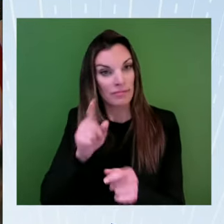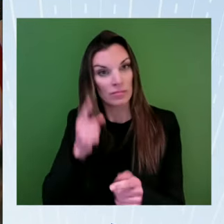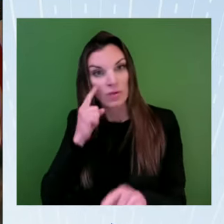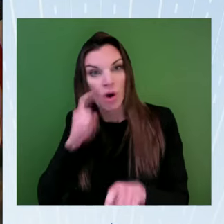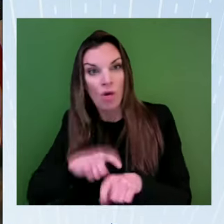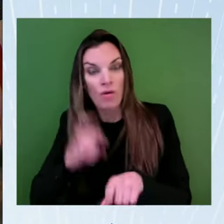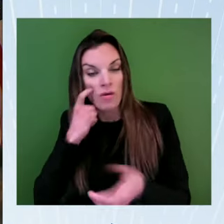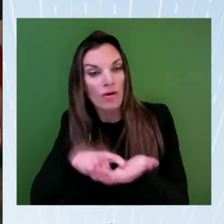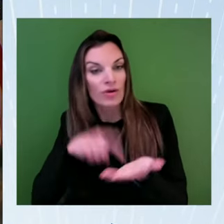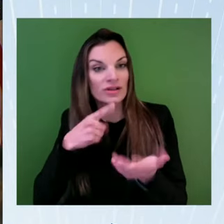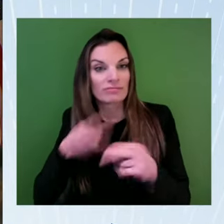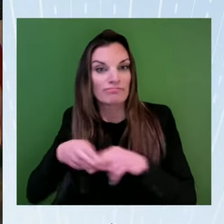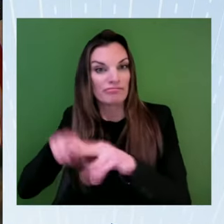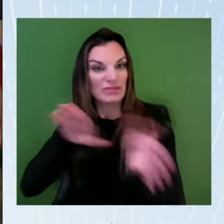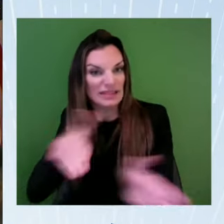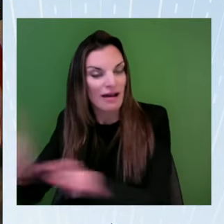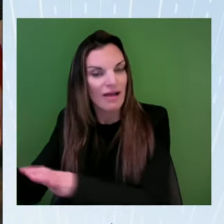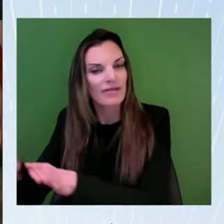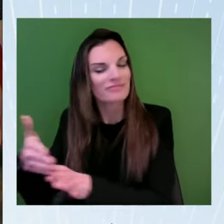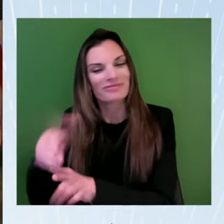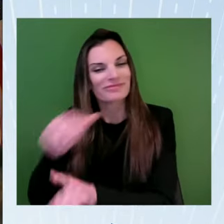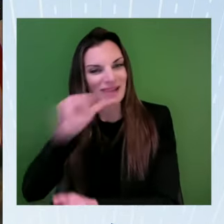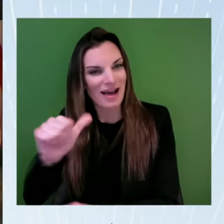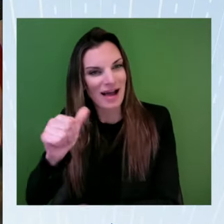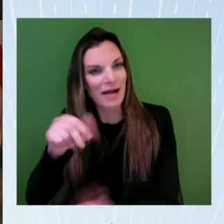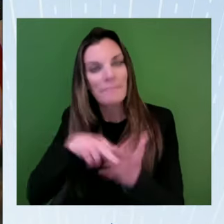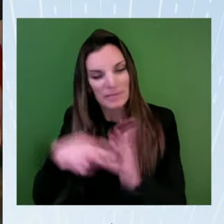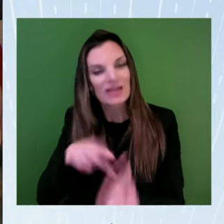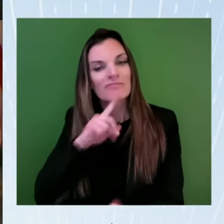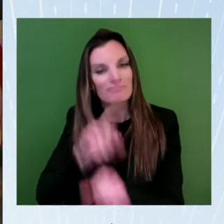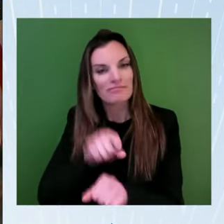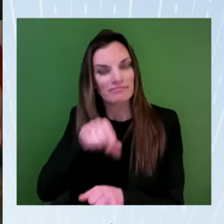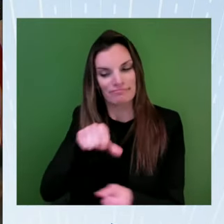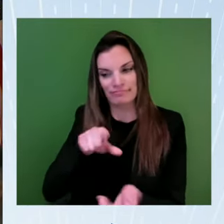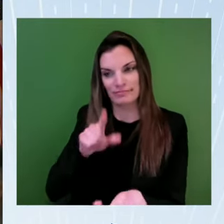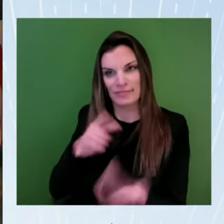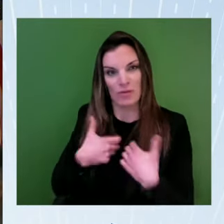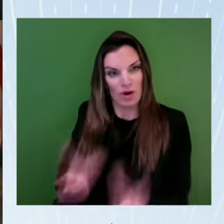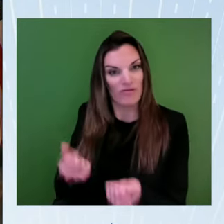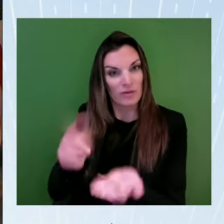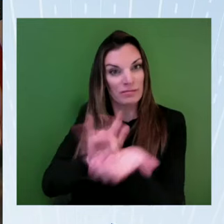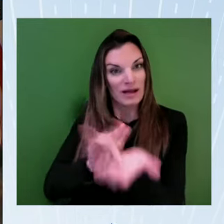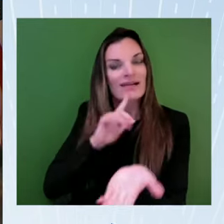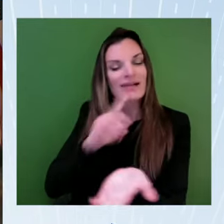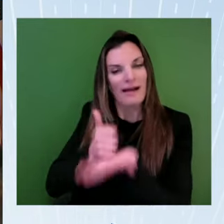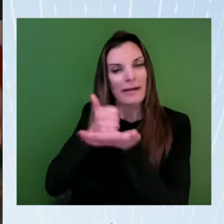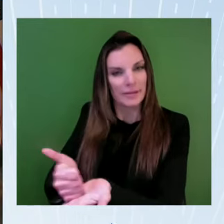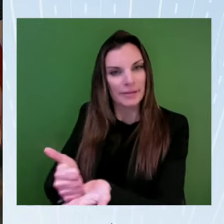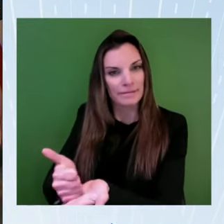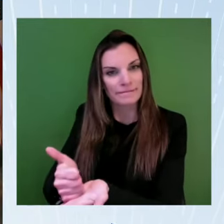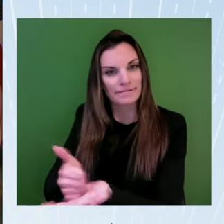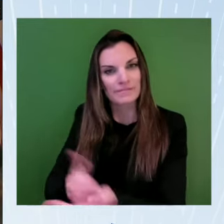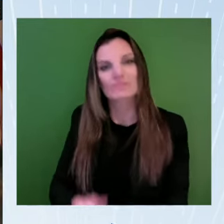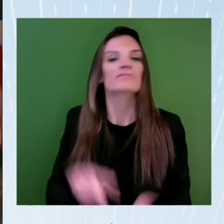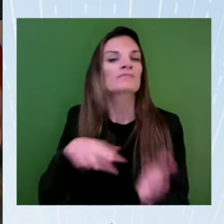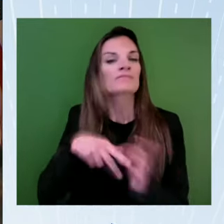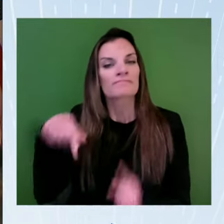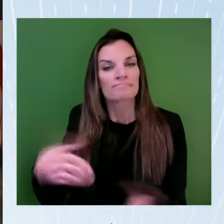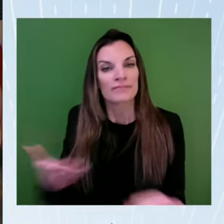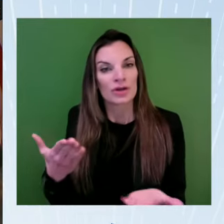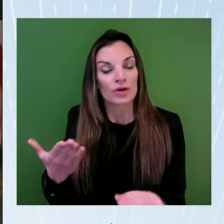the administration is working hard to make permanent two of these key COVID-era flexibilities,